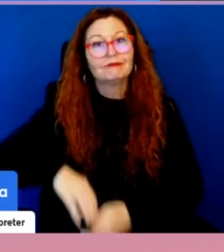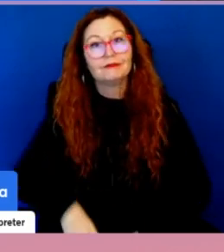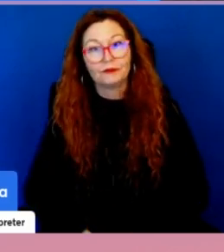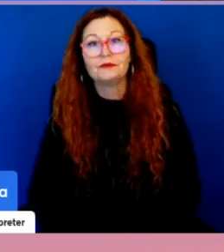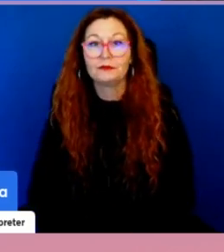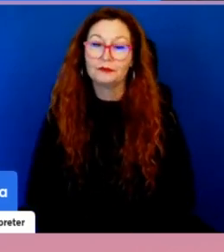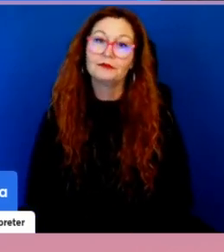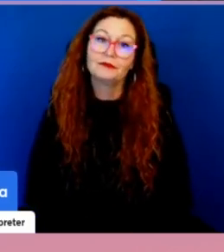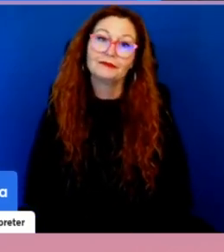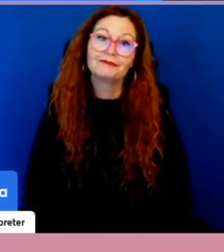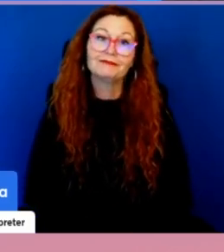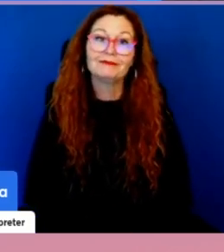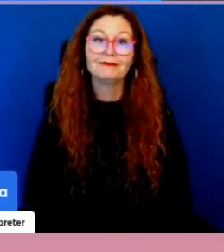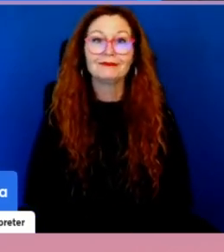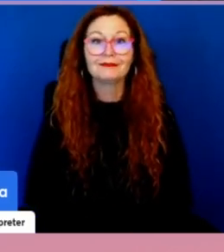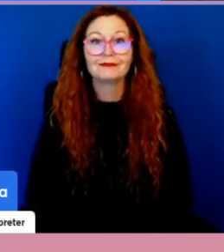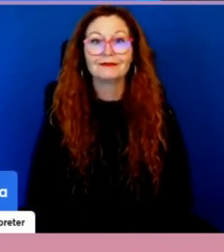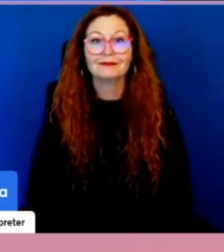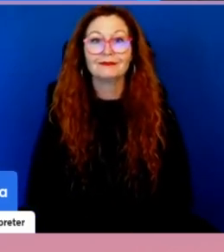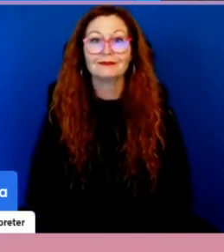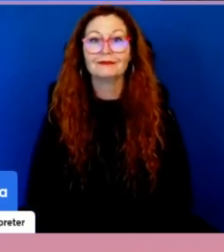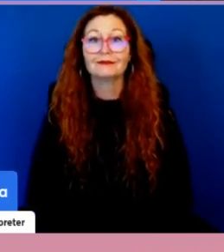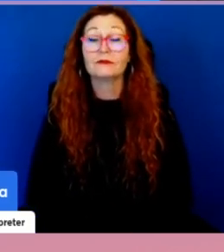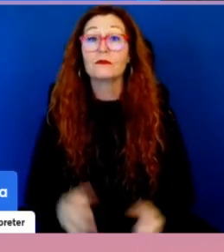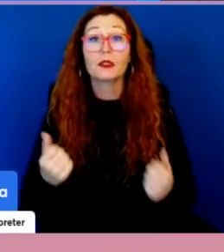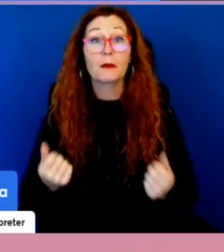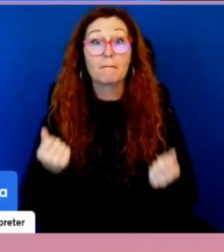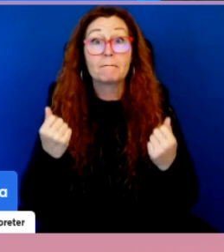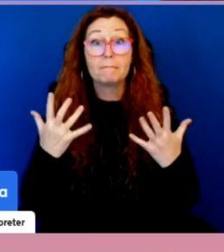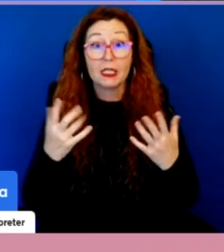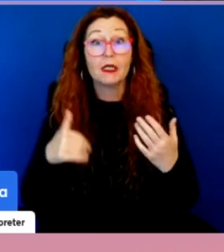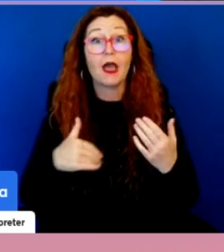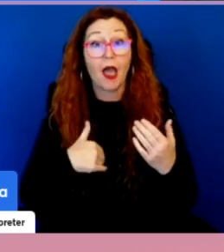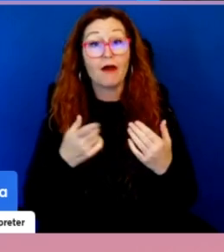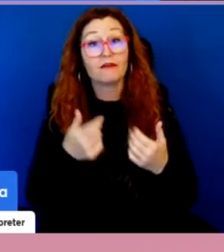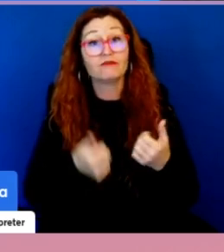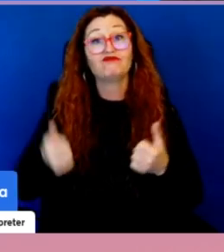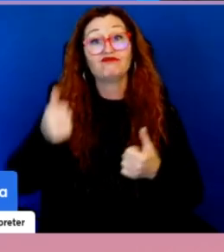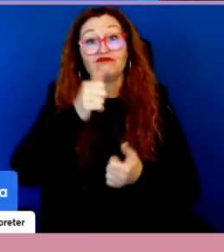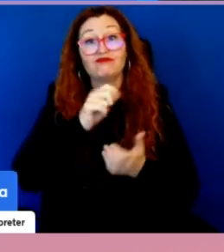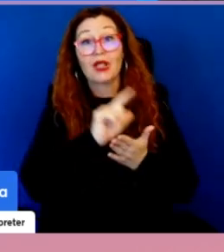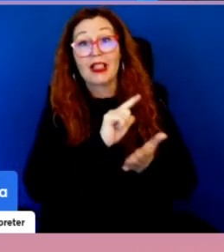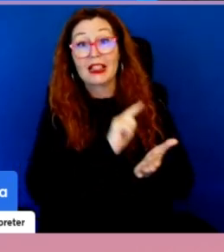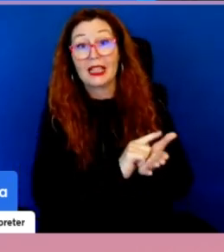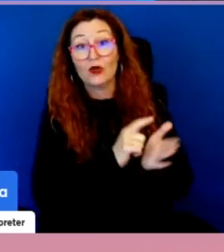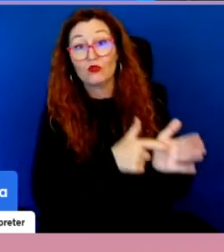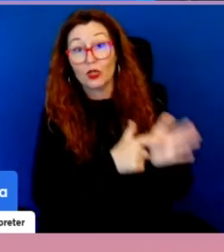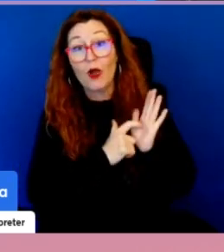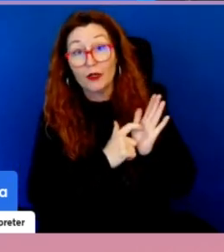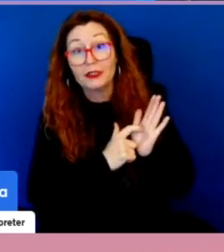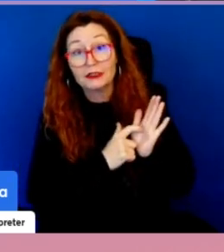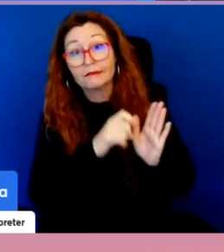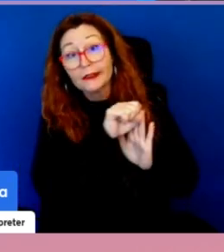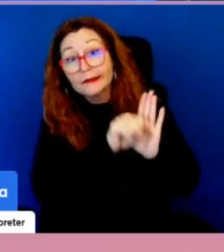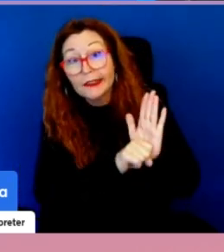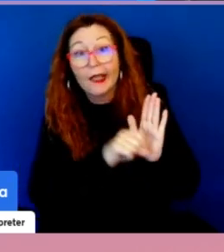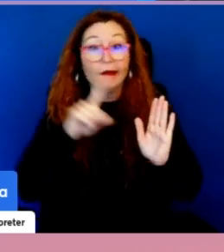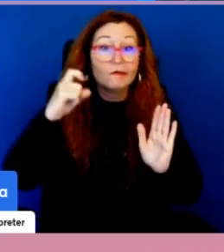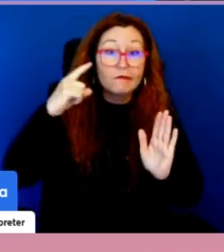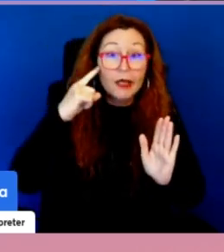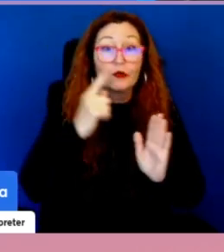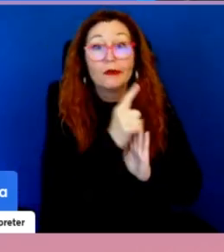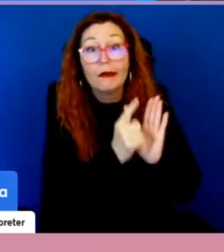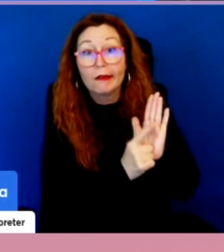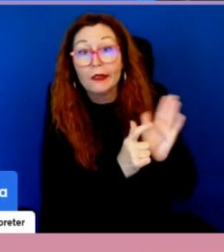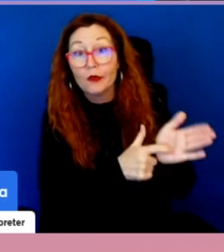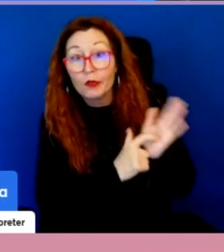Next up, many jurisdictions have regulatory compliance for different industries and standards. Going after something like a SOC